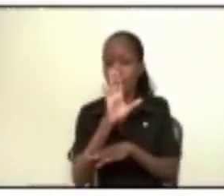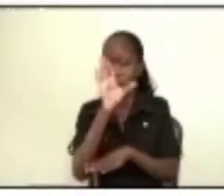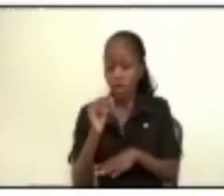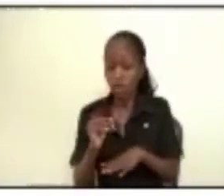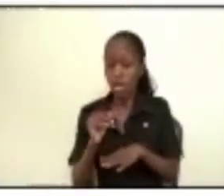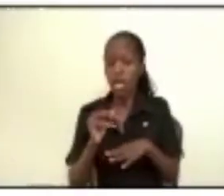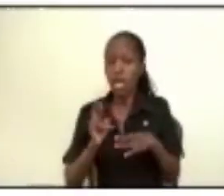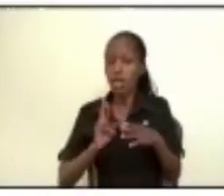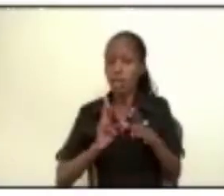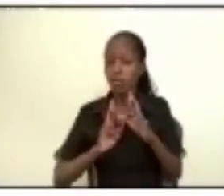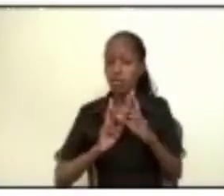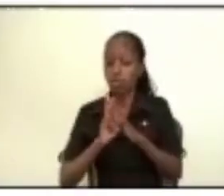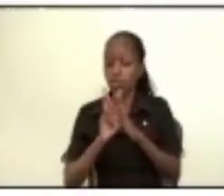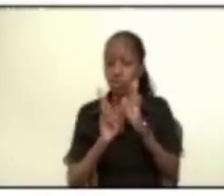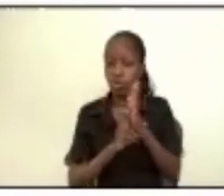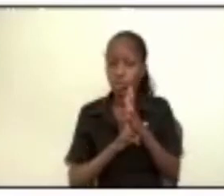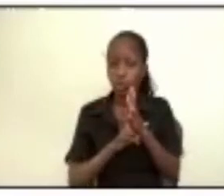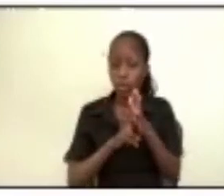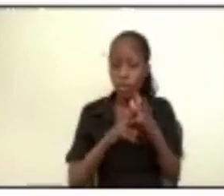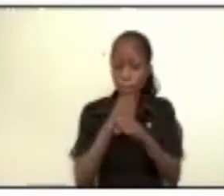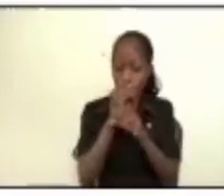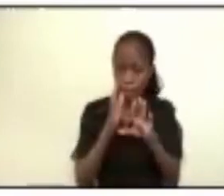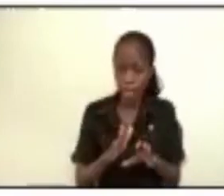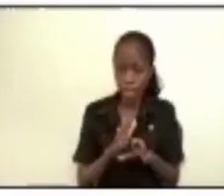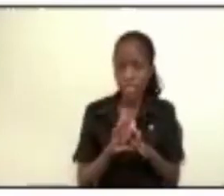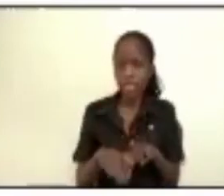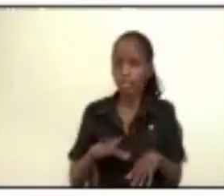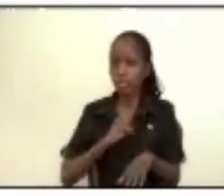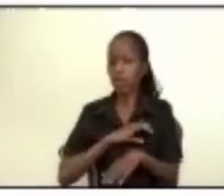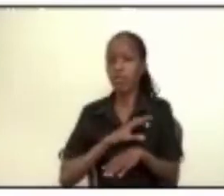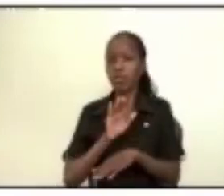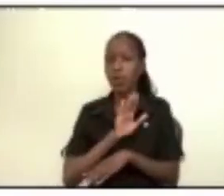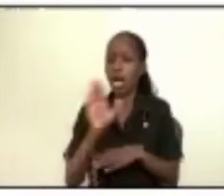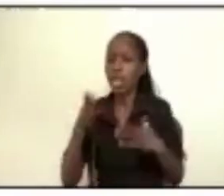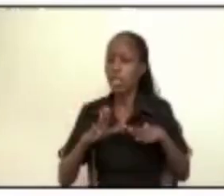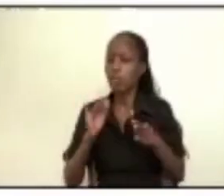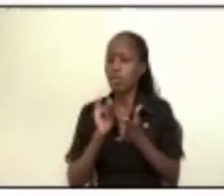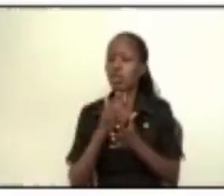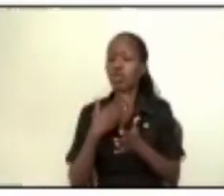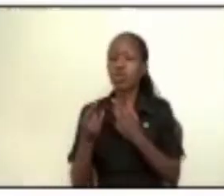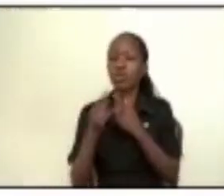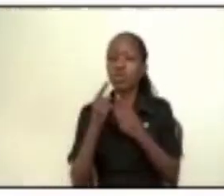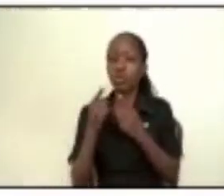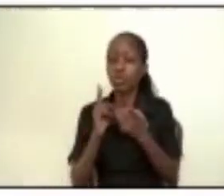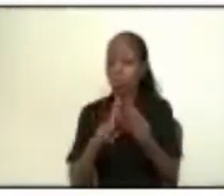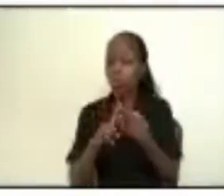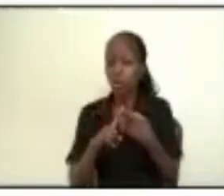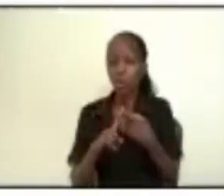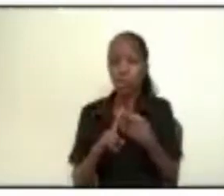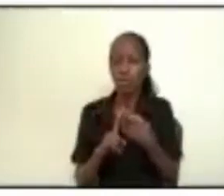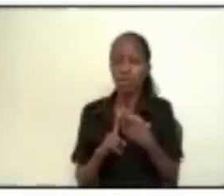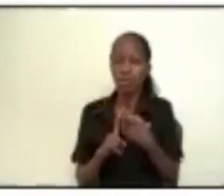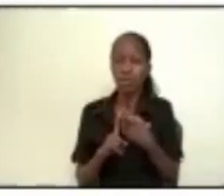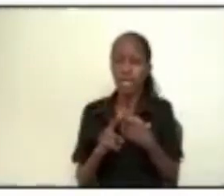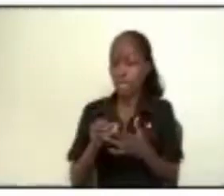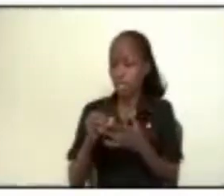taker. So don't be afraid to also ask for the people that you want to talk to rather than, especially when you're talking to